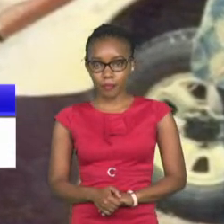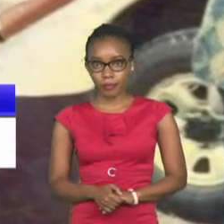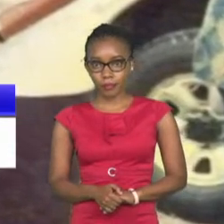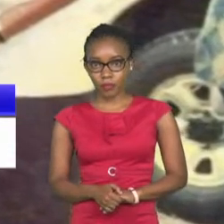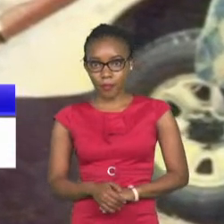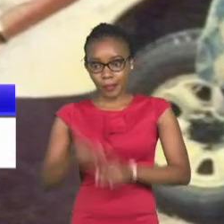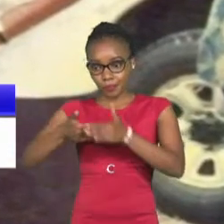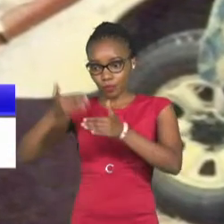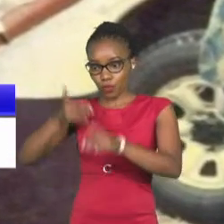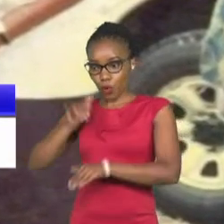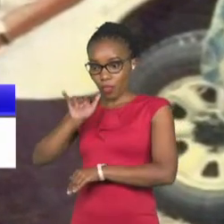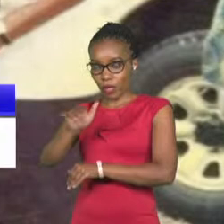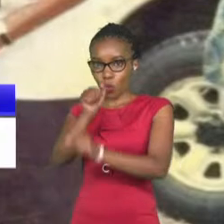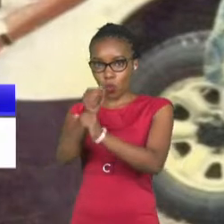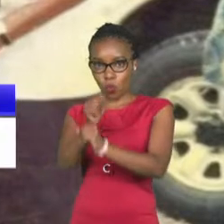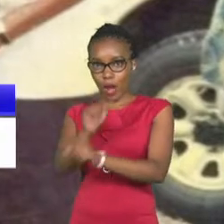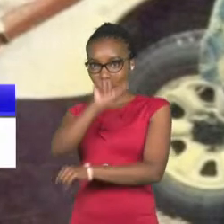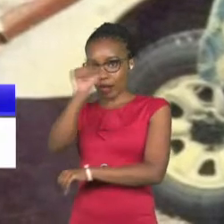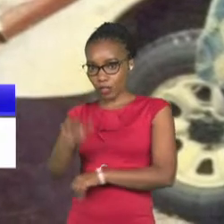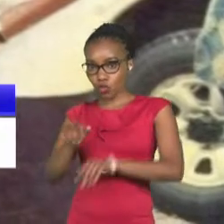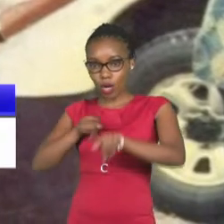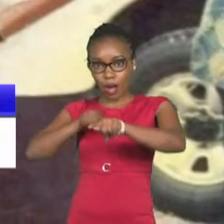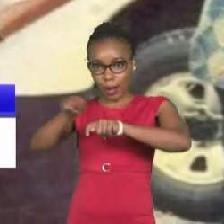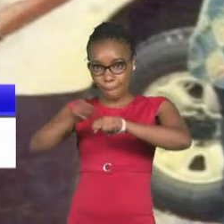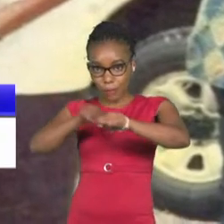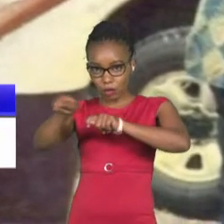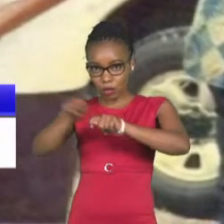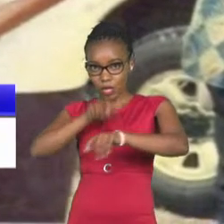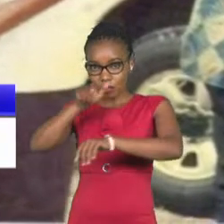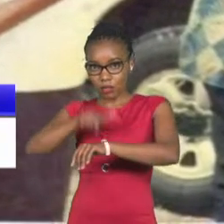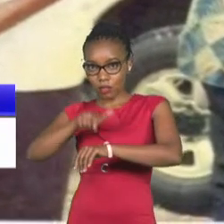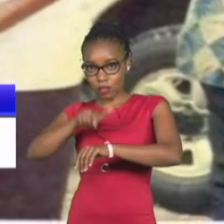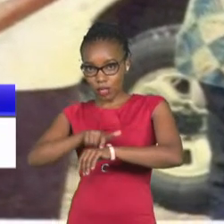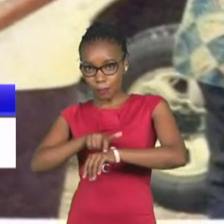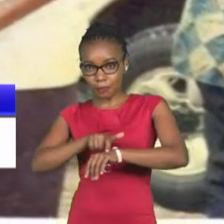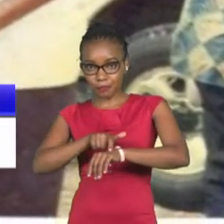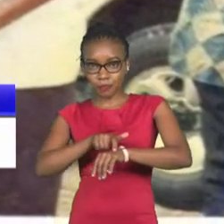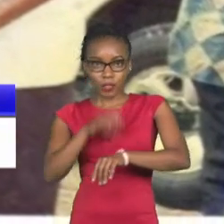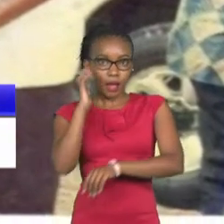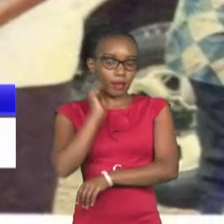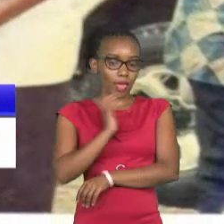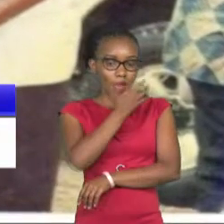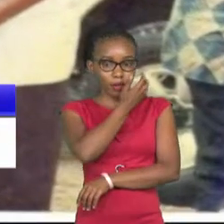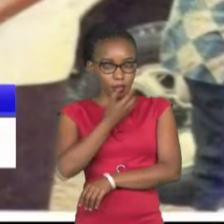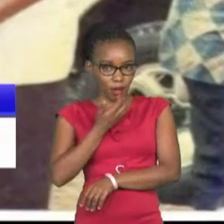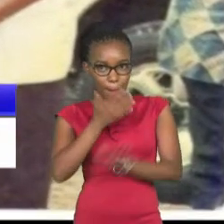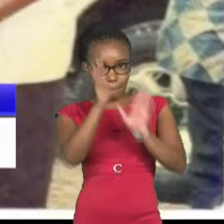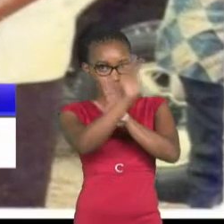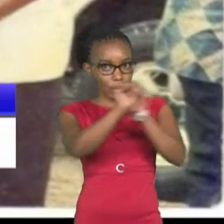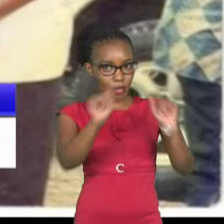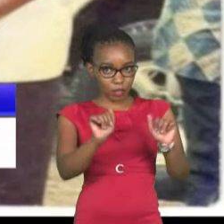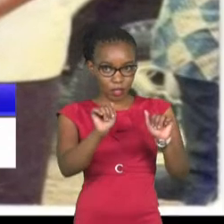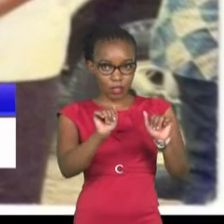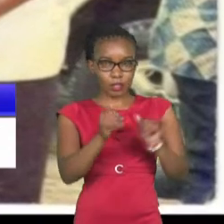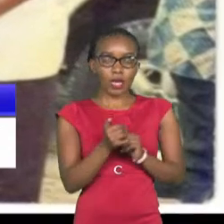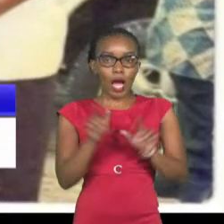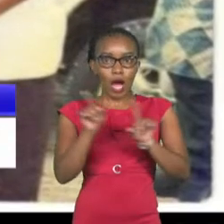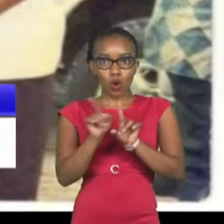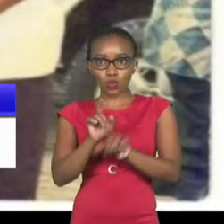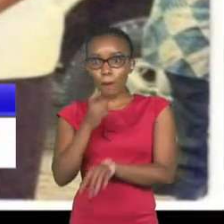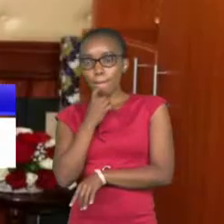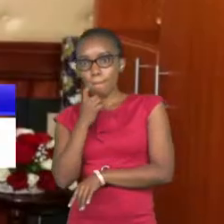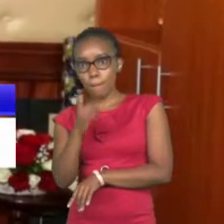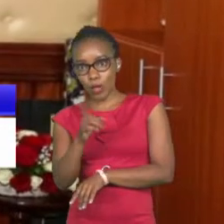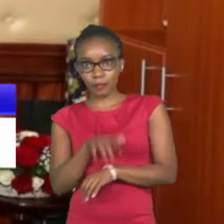Prior to that, he served in the regional administration during the reigns of the late President Mzee Jomo Kenyatta and the late Daniel Moi, where